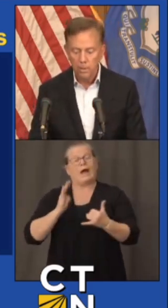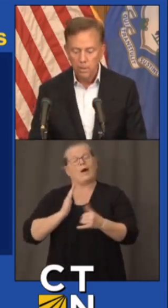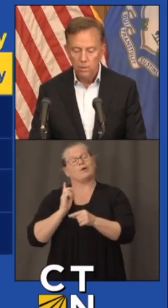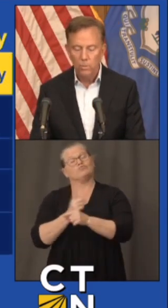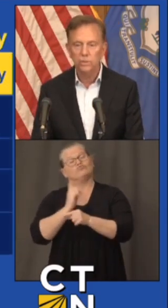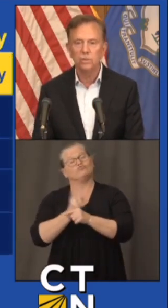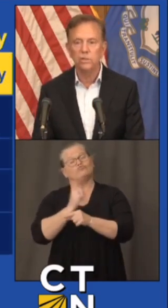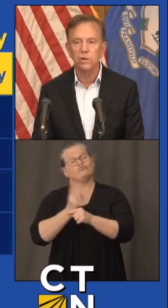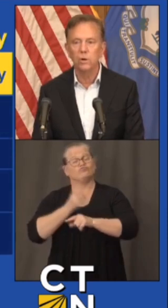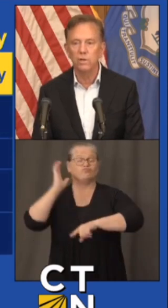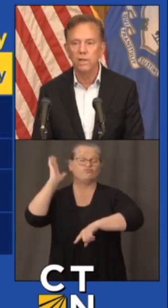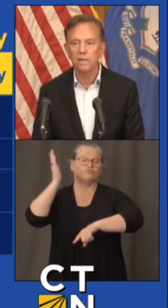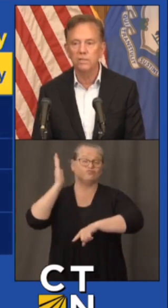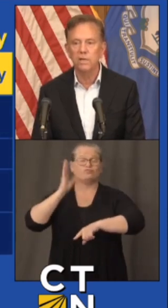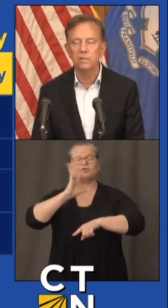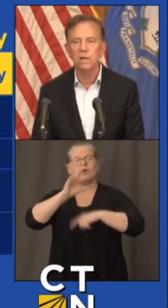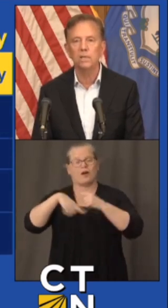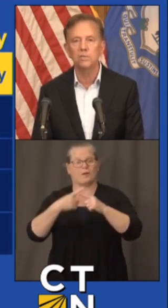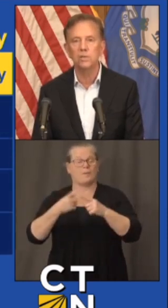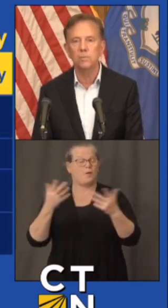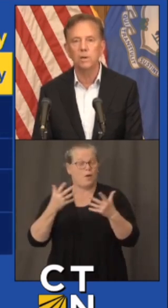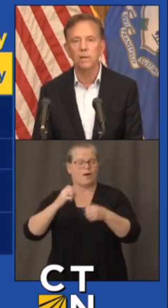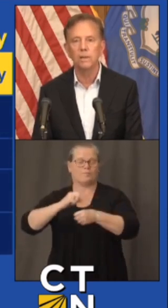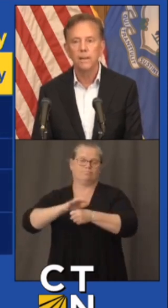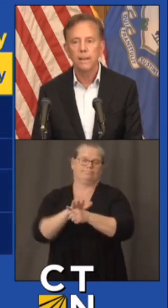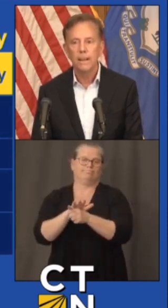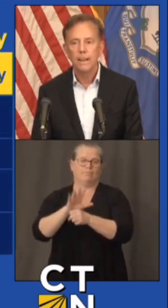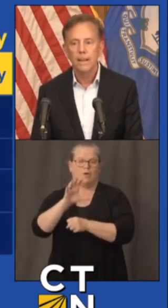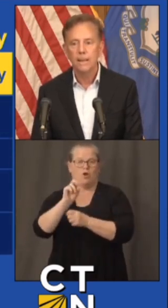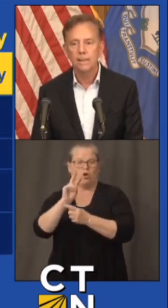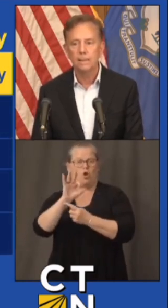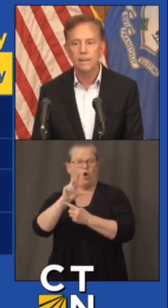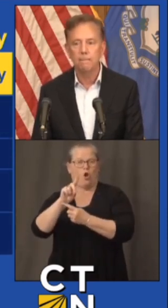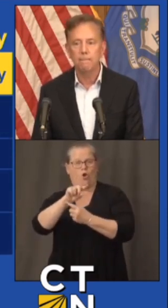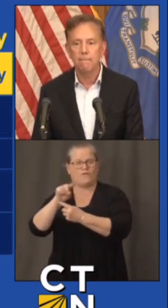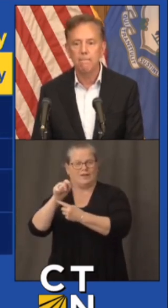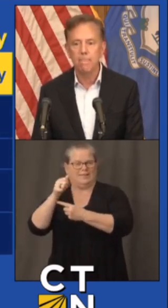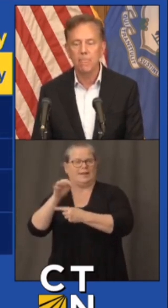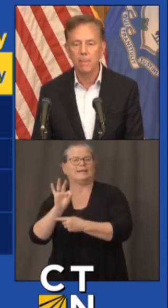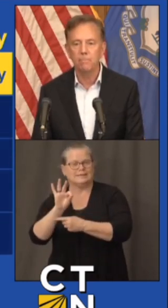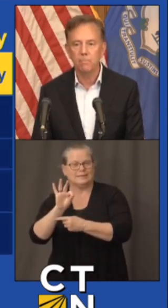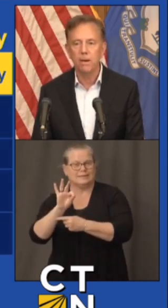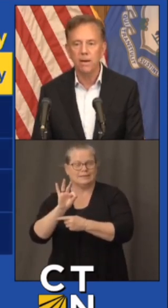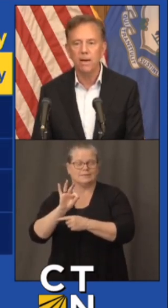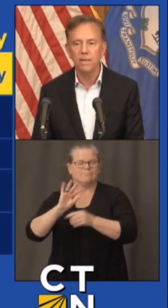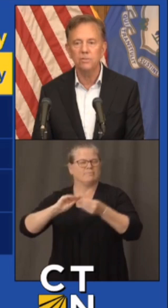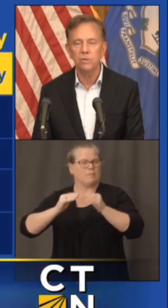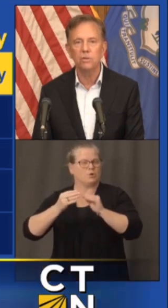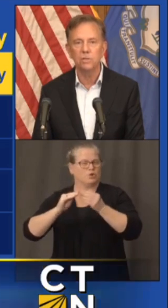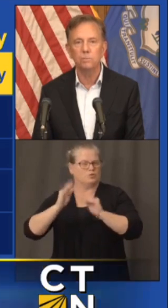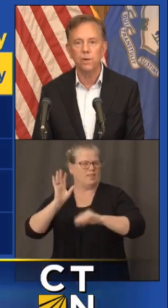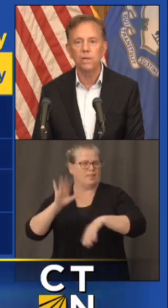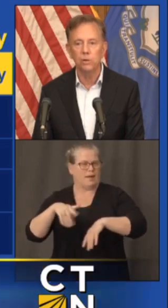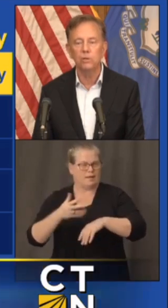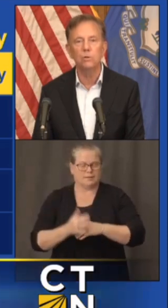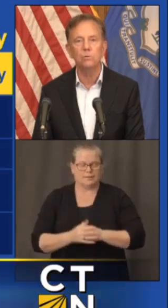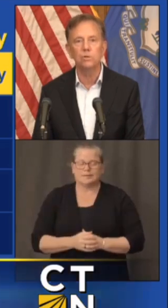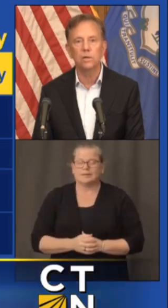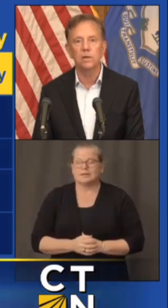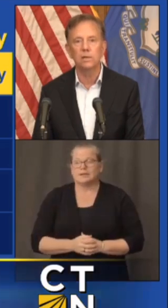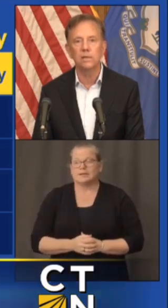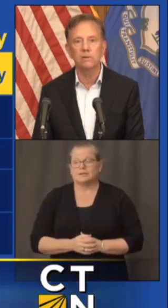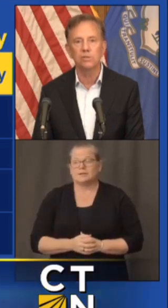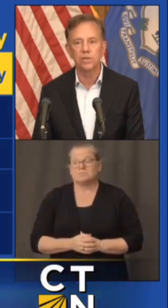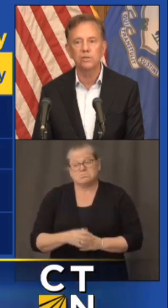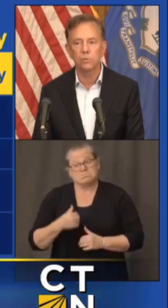programming, which is the COVID-19 daily summary. And I consider this pretty good